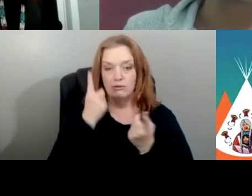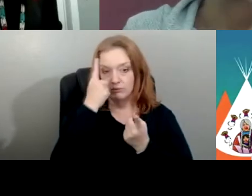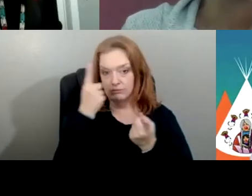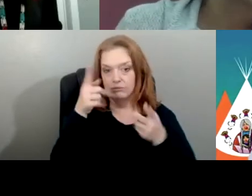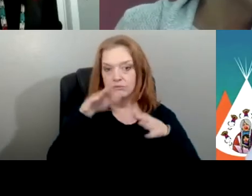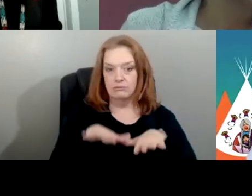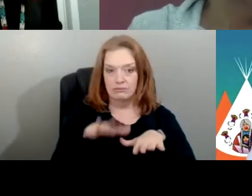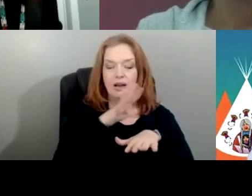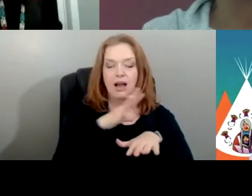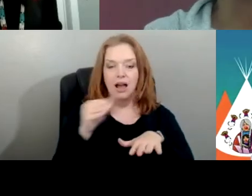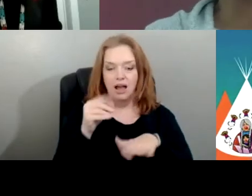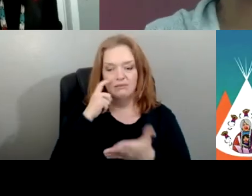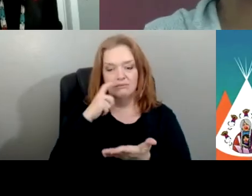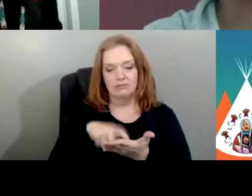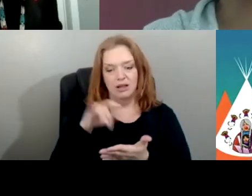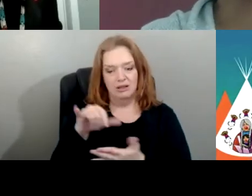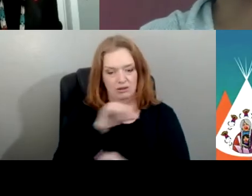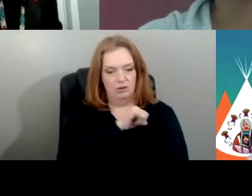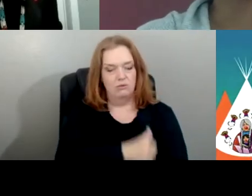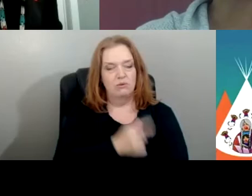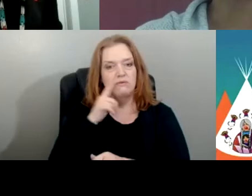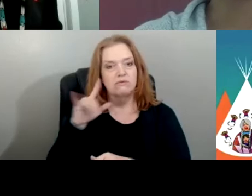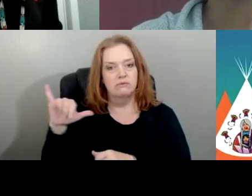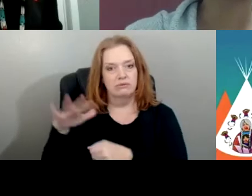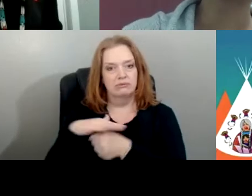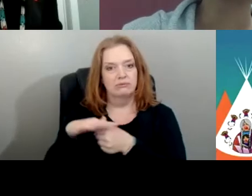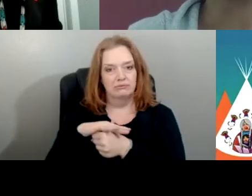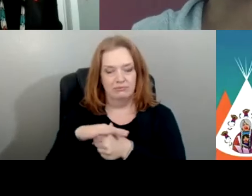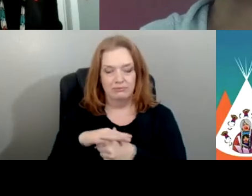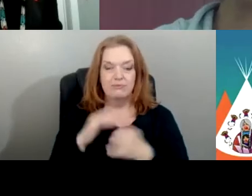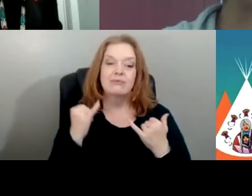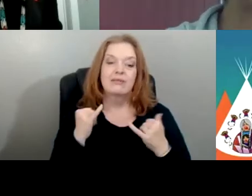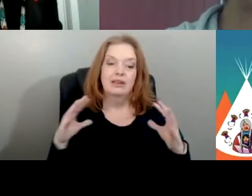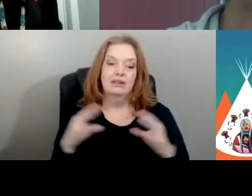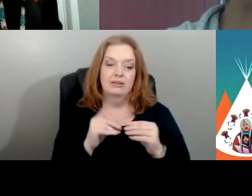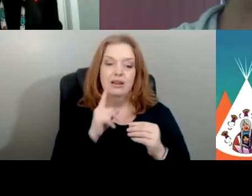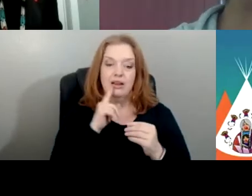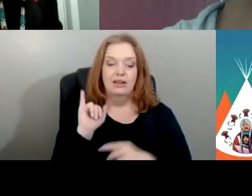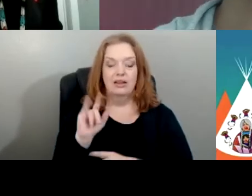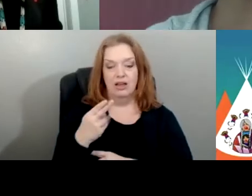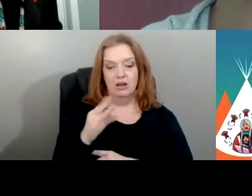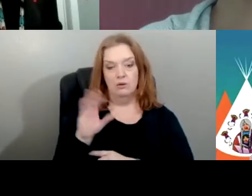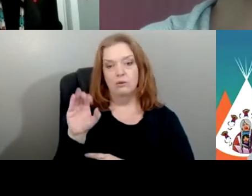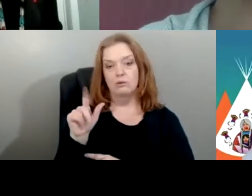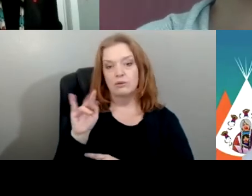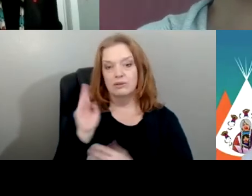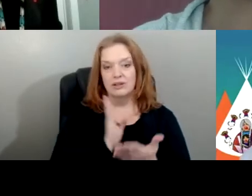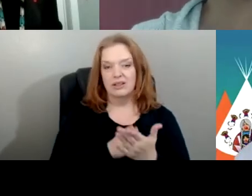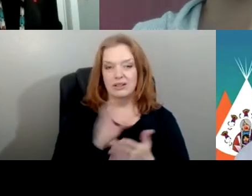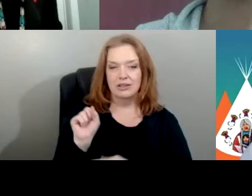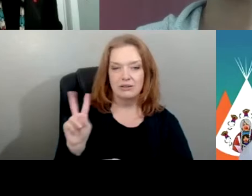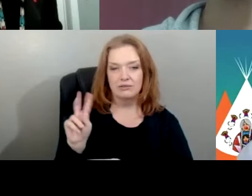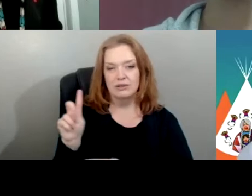peoples on the land that we occupy. Today's event is sponsored by the Idaho Coalition Against Sexual and Domestic Violence. We are